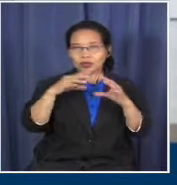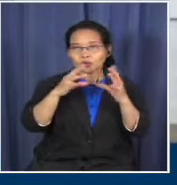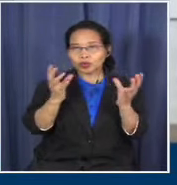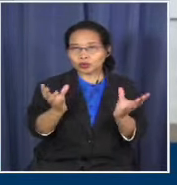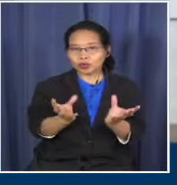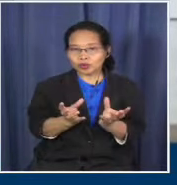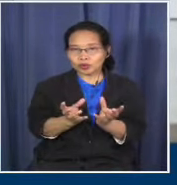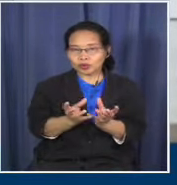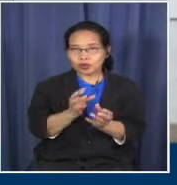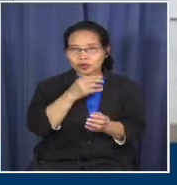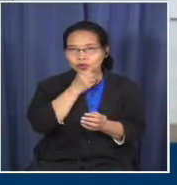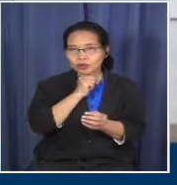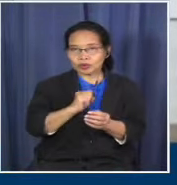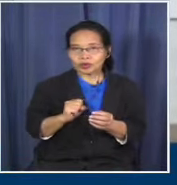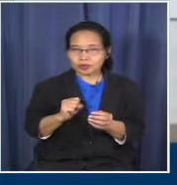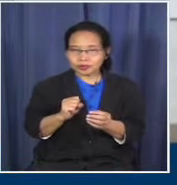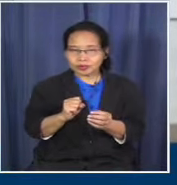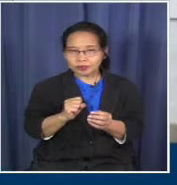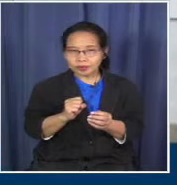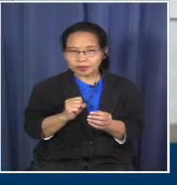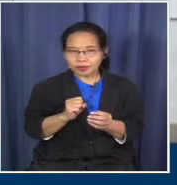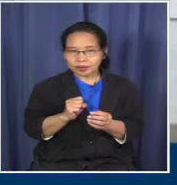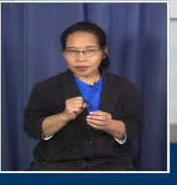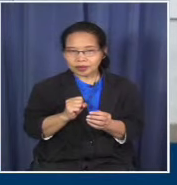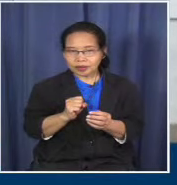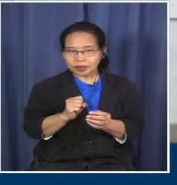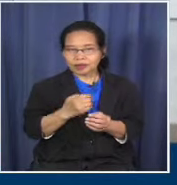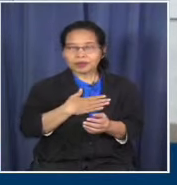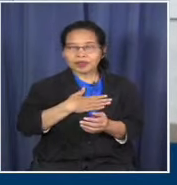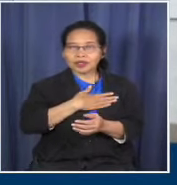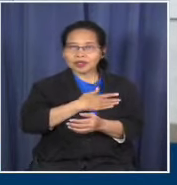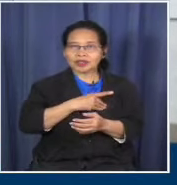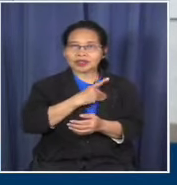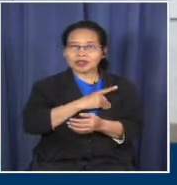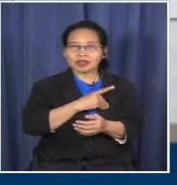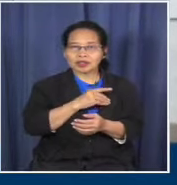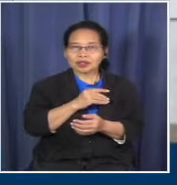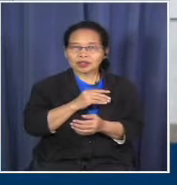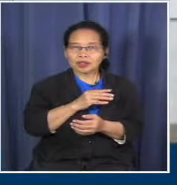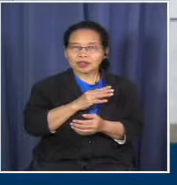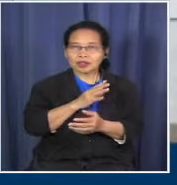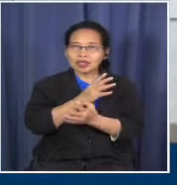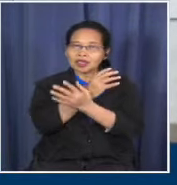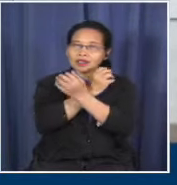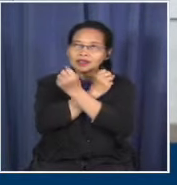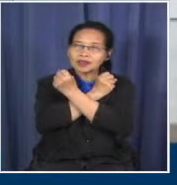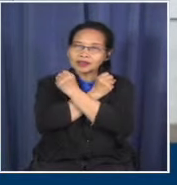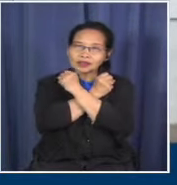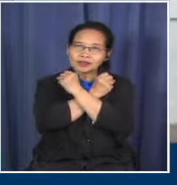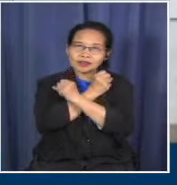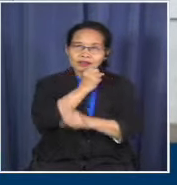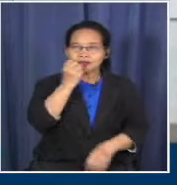world grows old, my darling, I'll